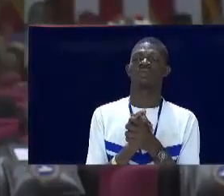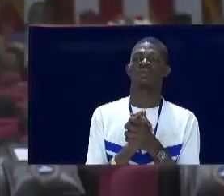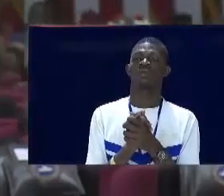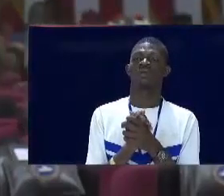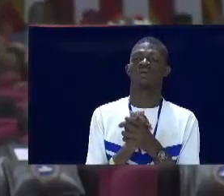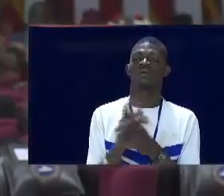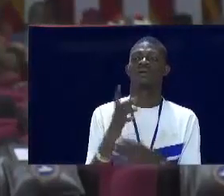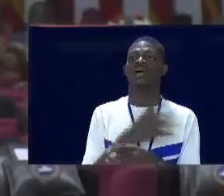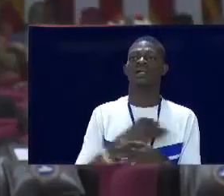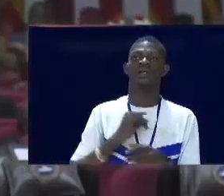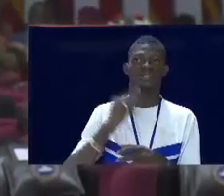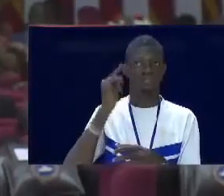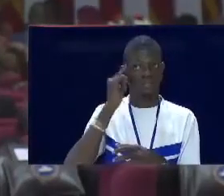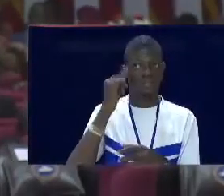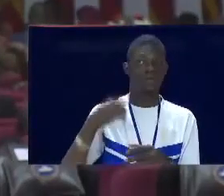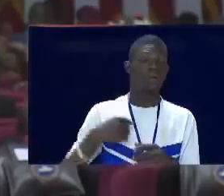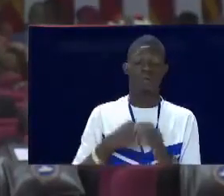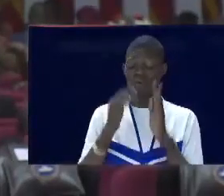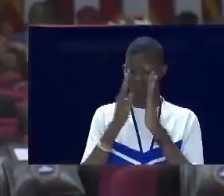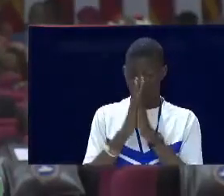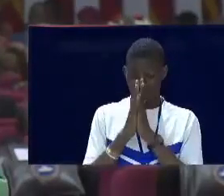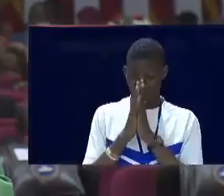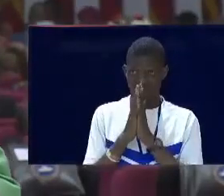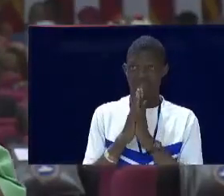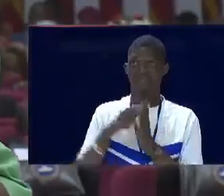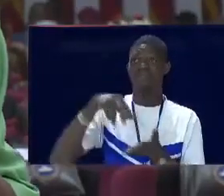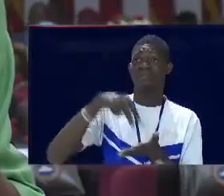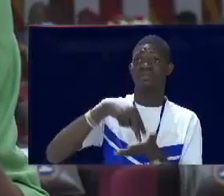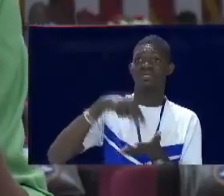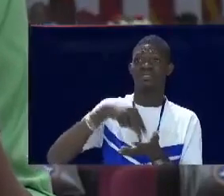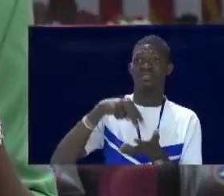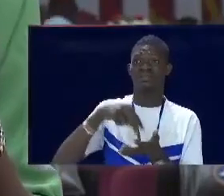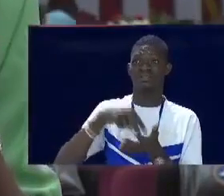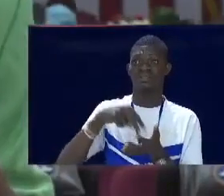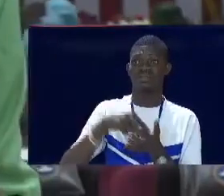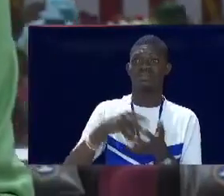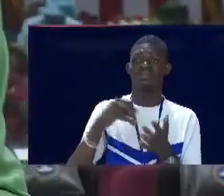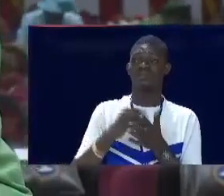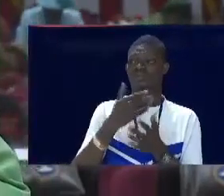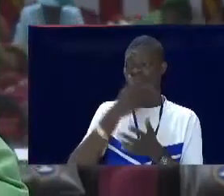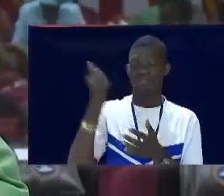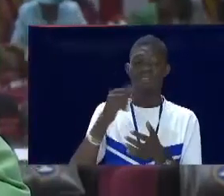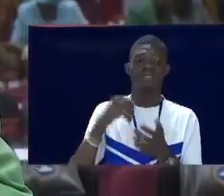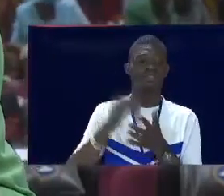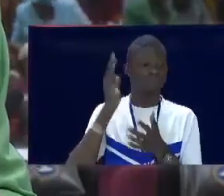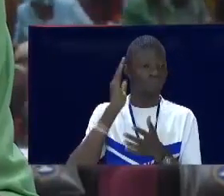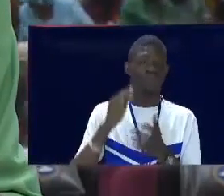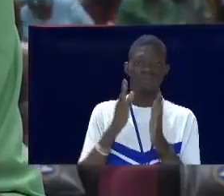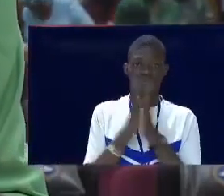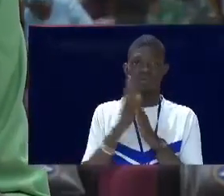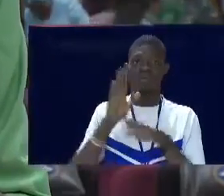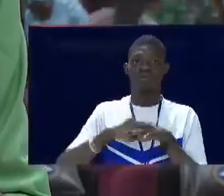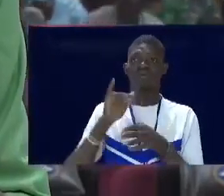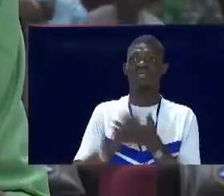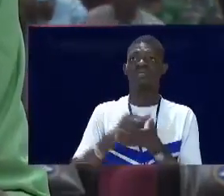And I think we better pray that prayer standing. Oh my dara, kiagba dra no lori